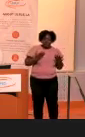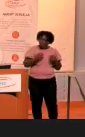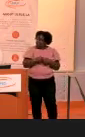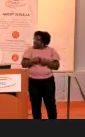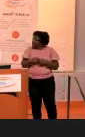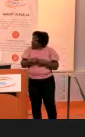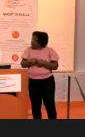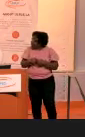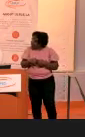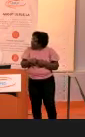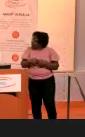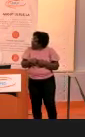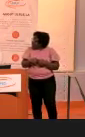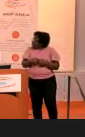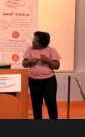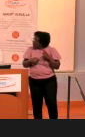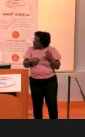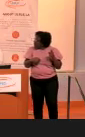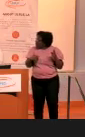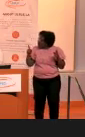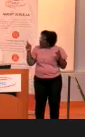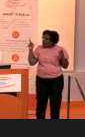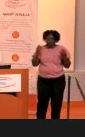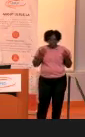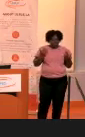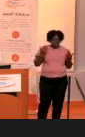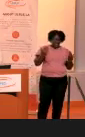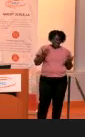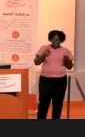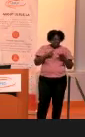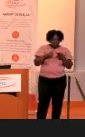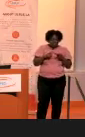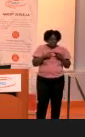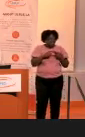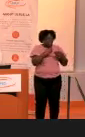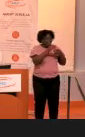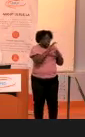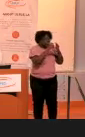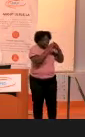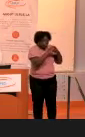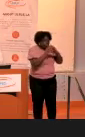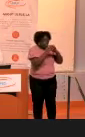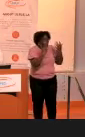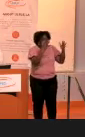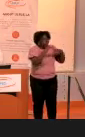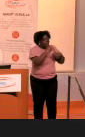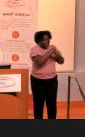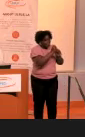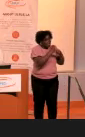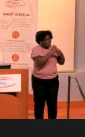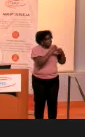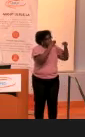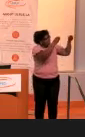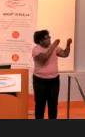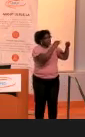no leukapheresis is necessary, no waiting for cells to be produced. Cells are ready to be shipped and infused.